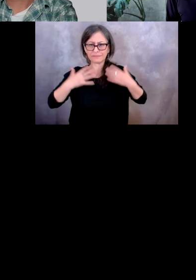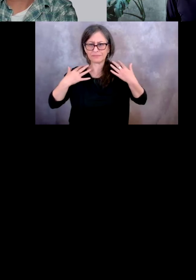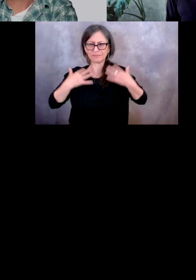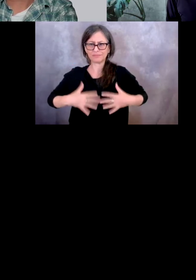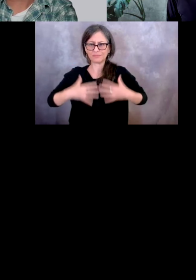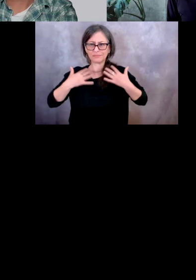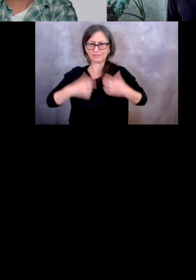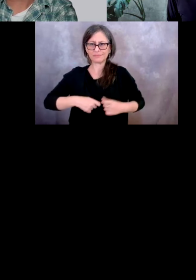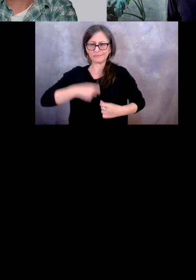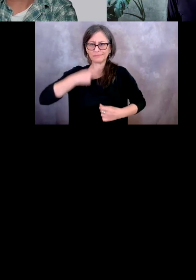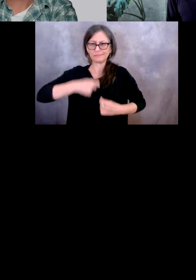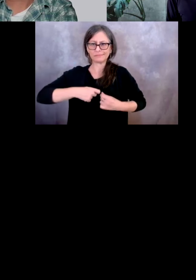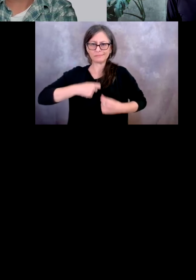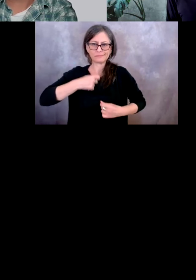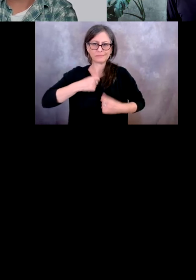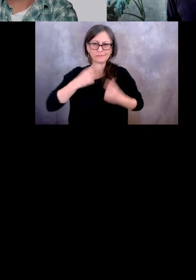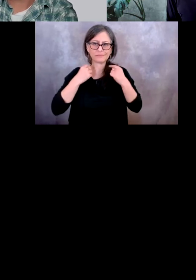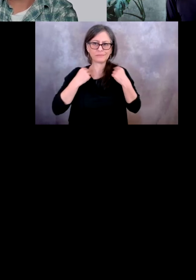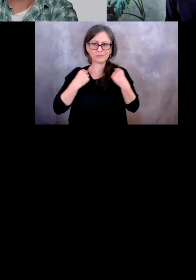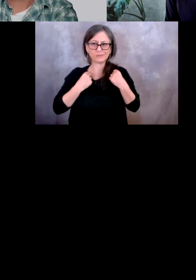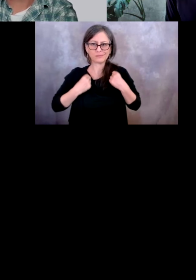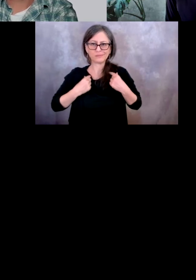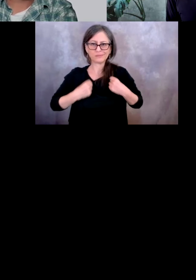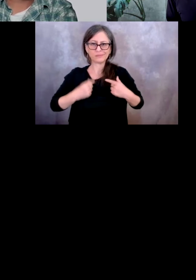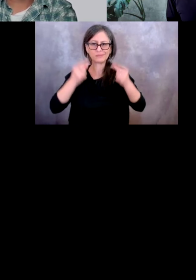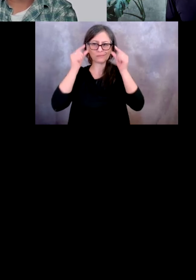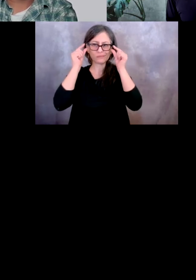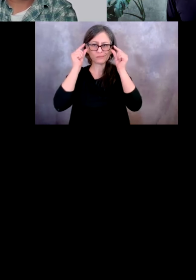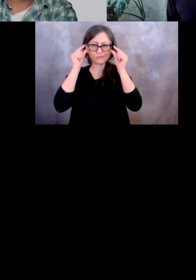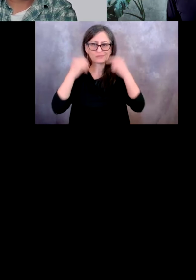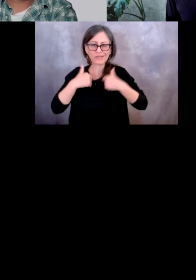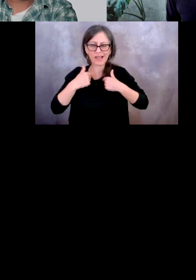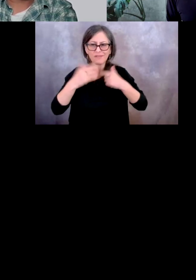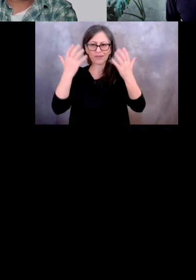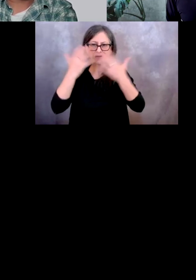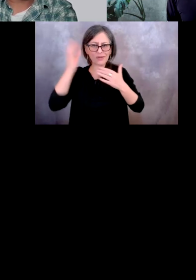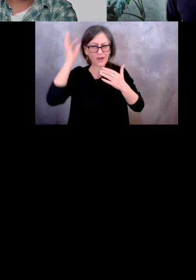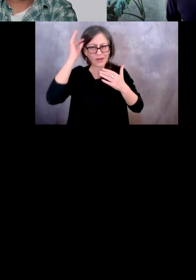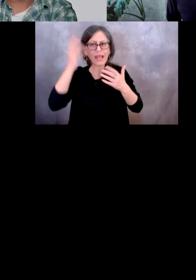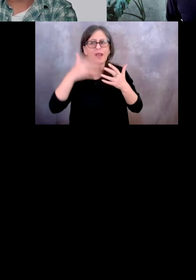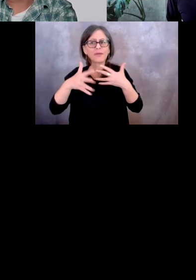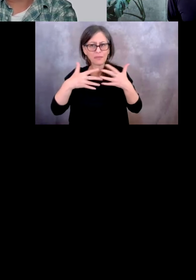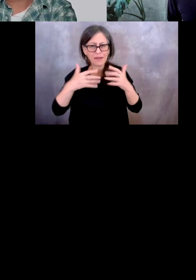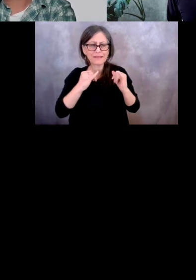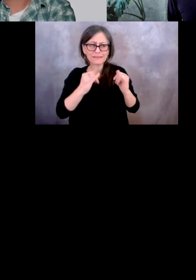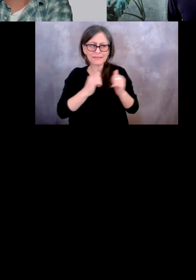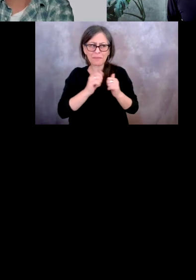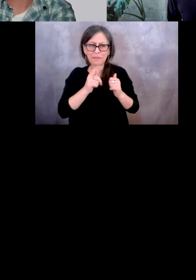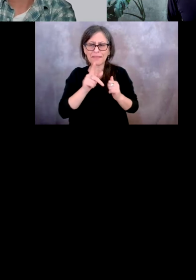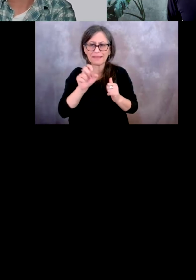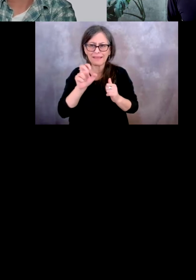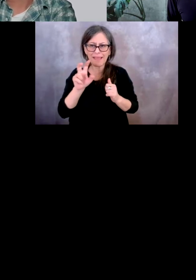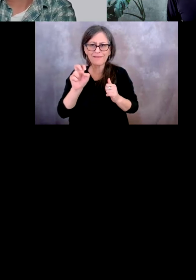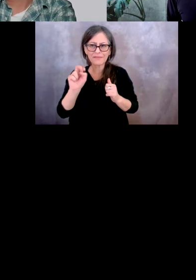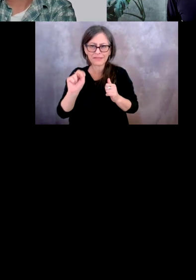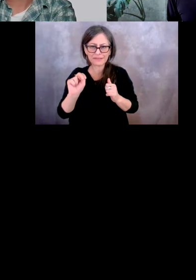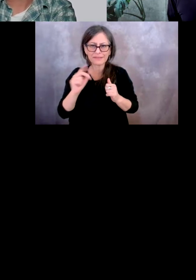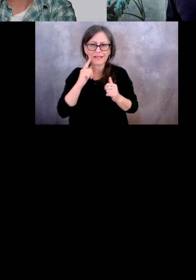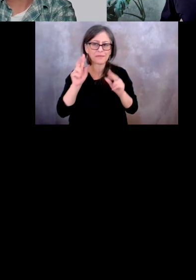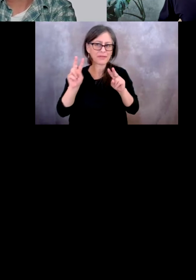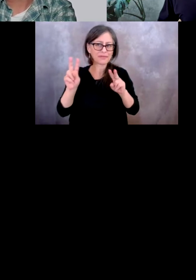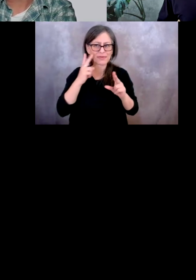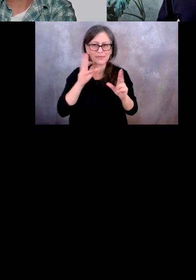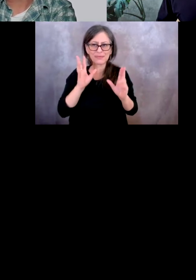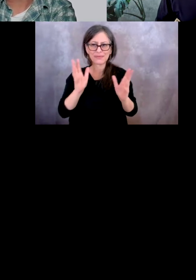black zip-up on, collared shirt, glasses, dark hair, getting some gray in there like Kevin, and looking forward to talking with